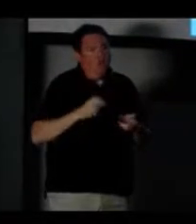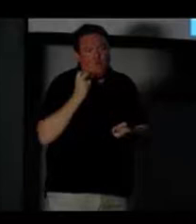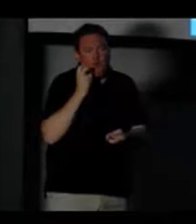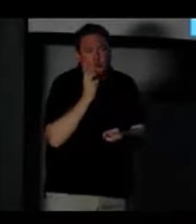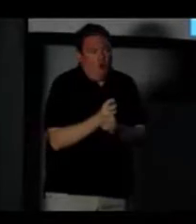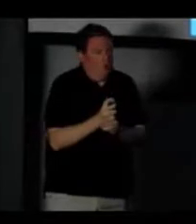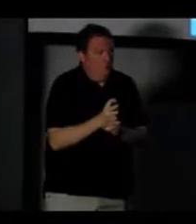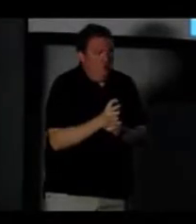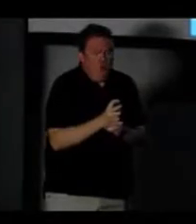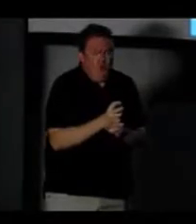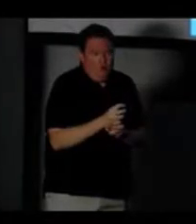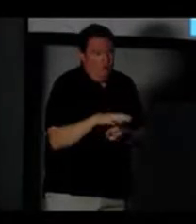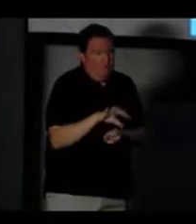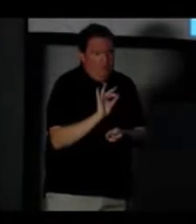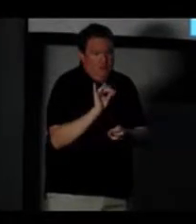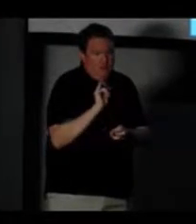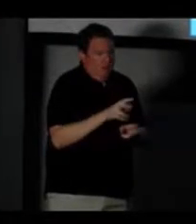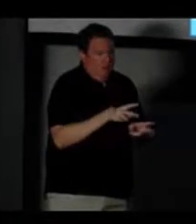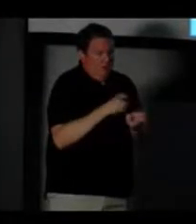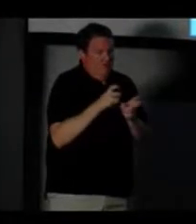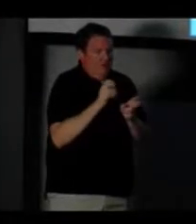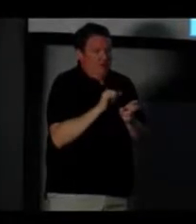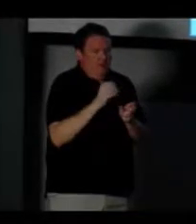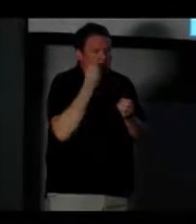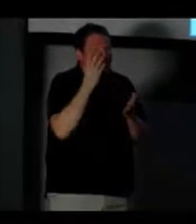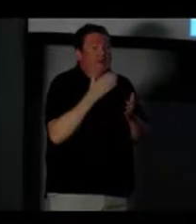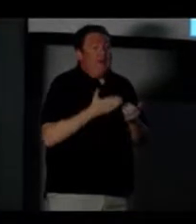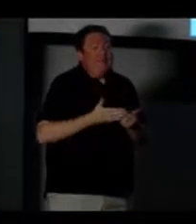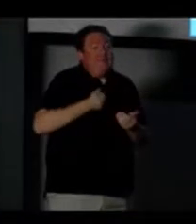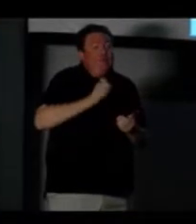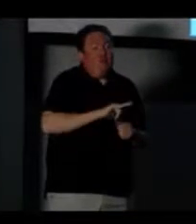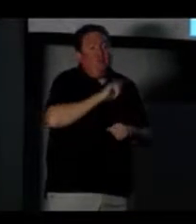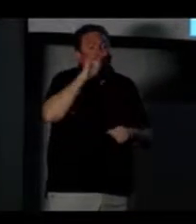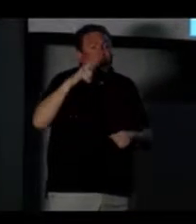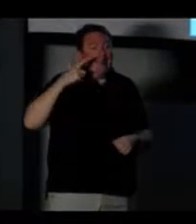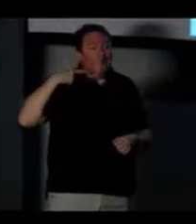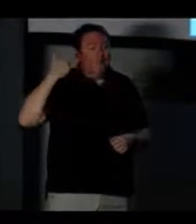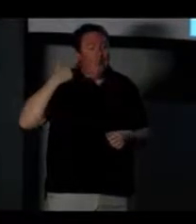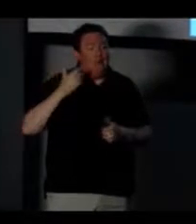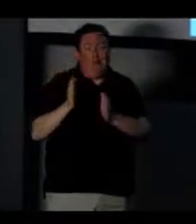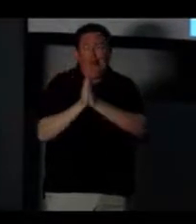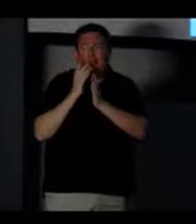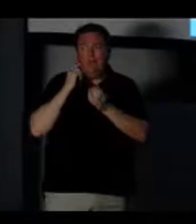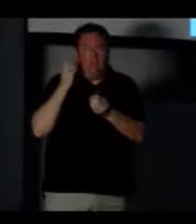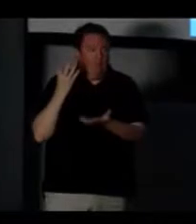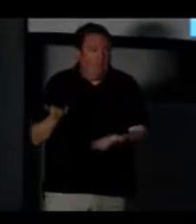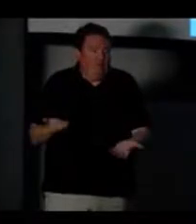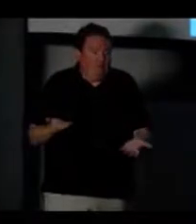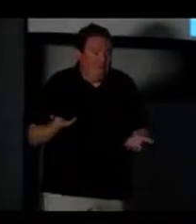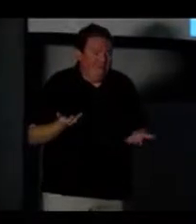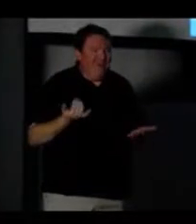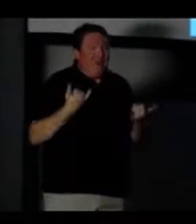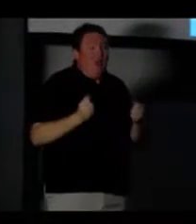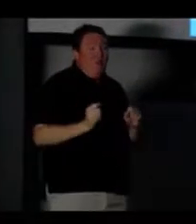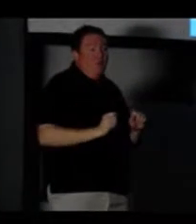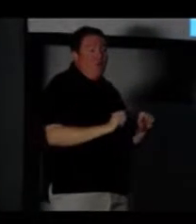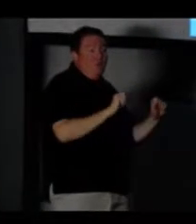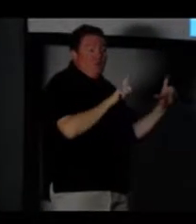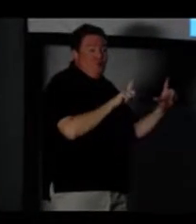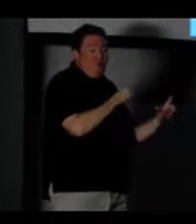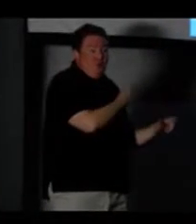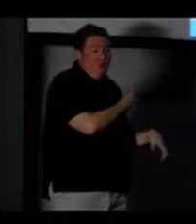extract our information. It was more or less easier to come to London and ask us to take away a sheet. Since putting this information up, it's